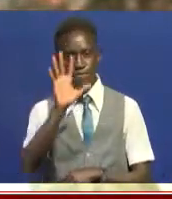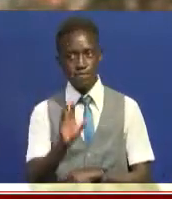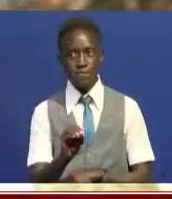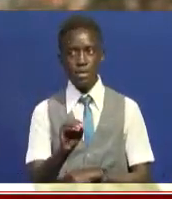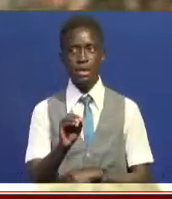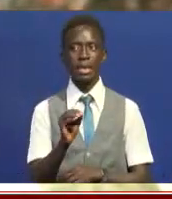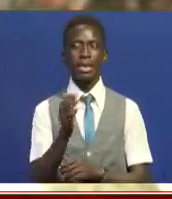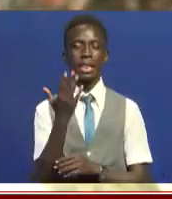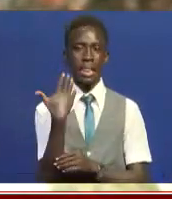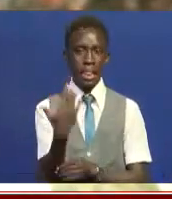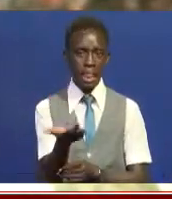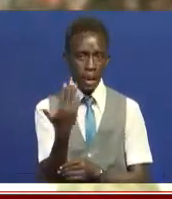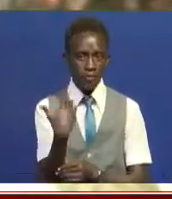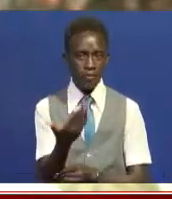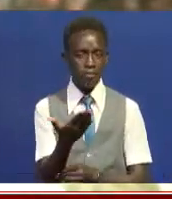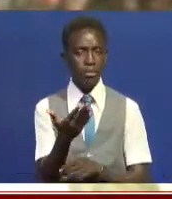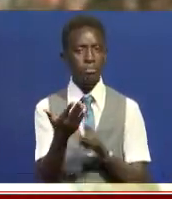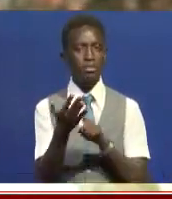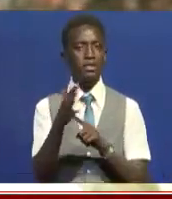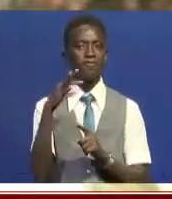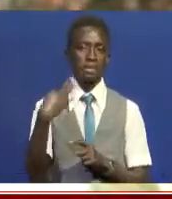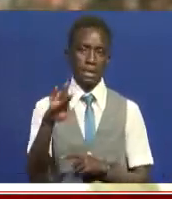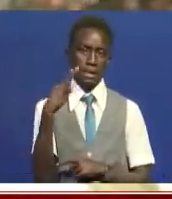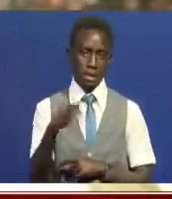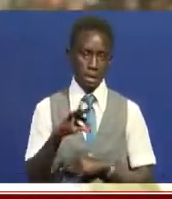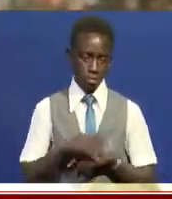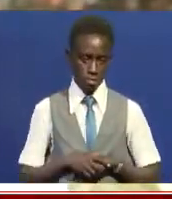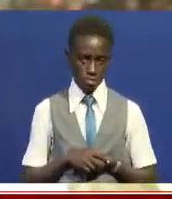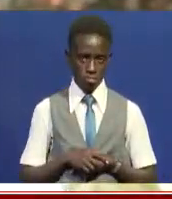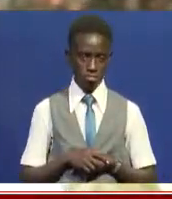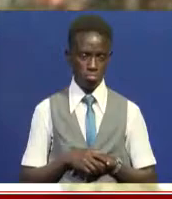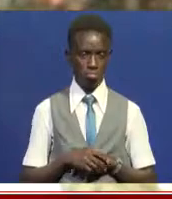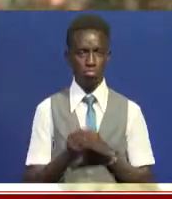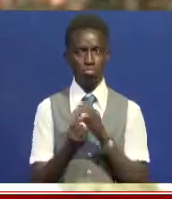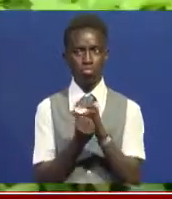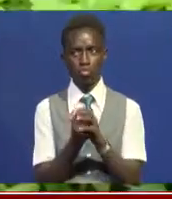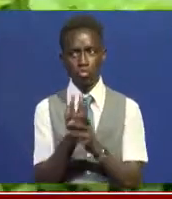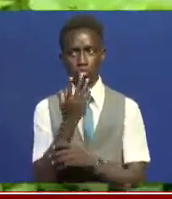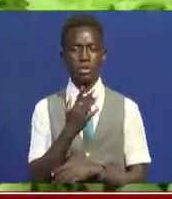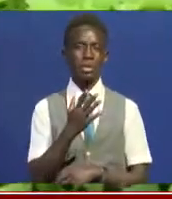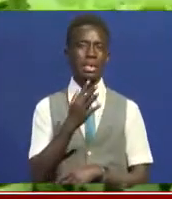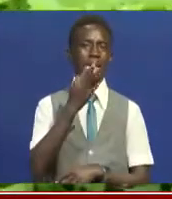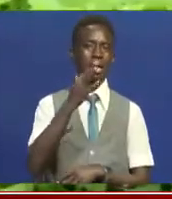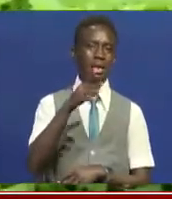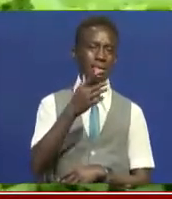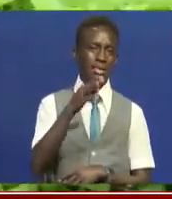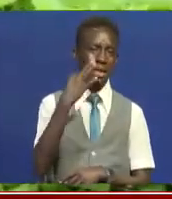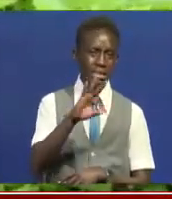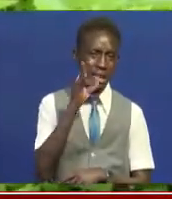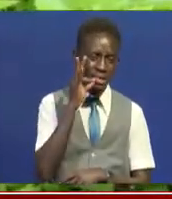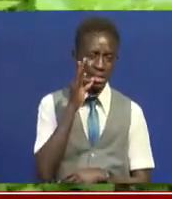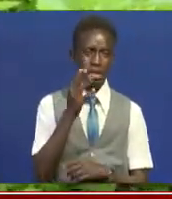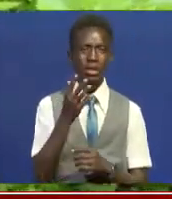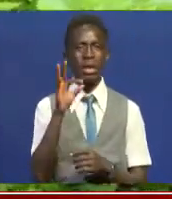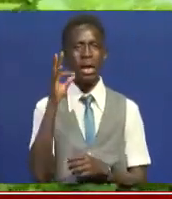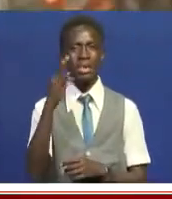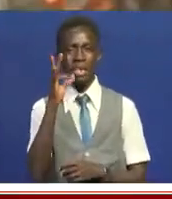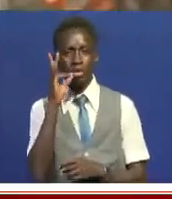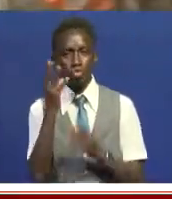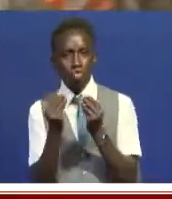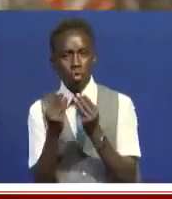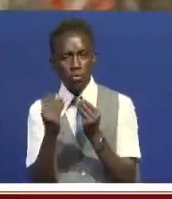leafy vegetables. Okay, so they are growing amaranth, terere, managu, as we call